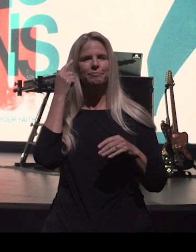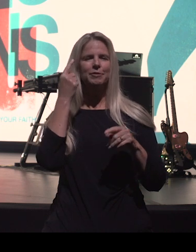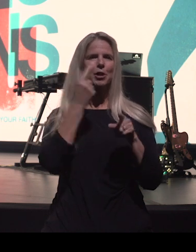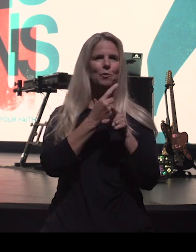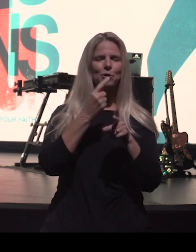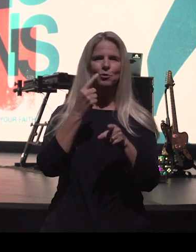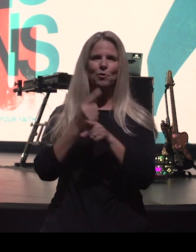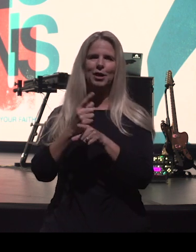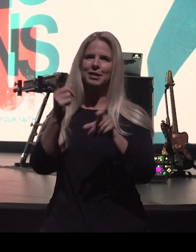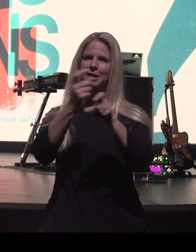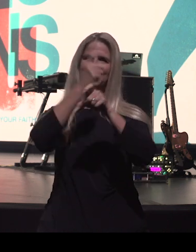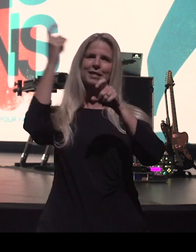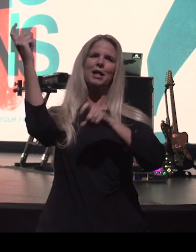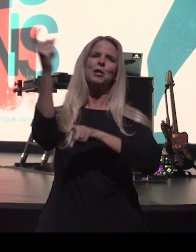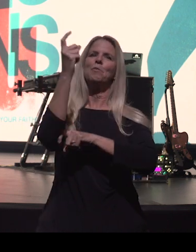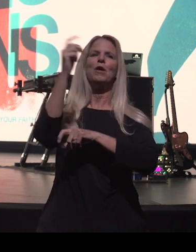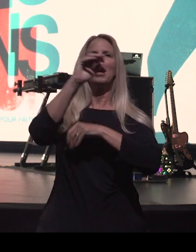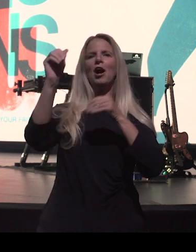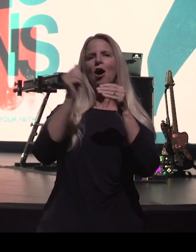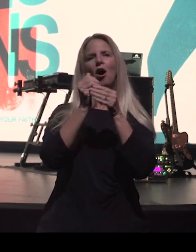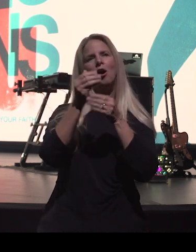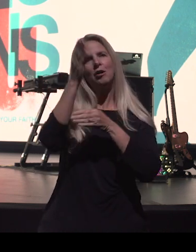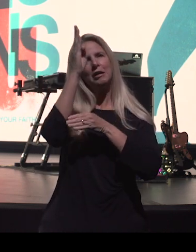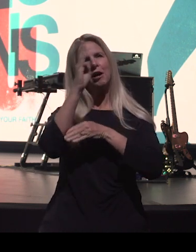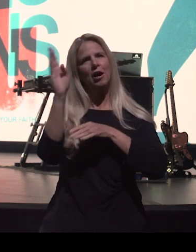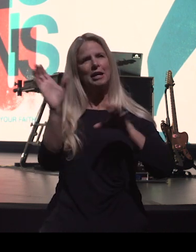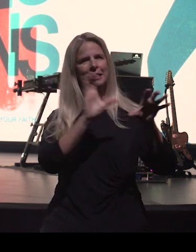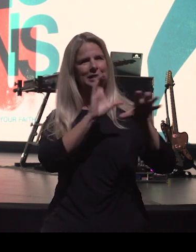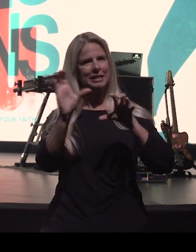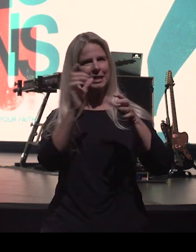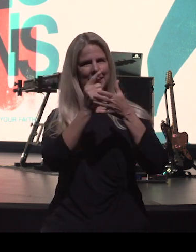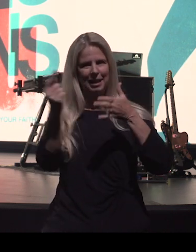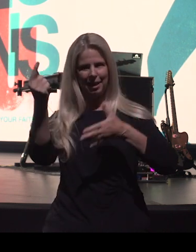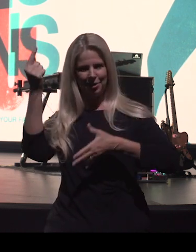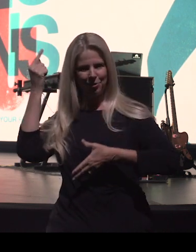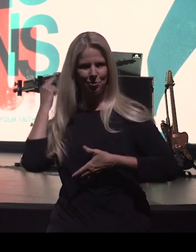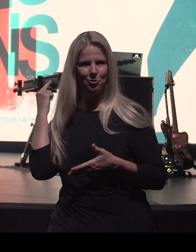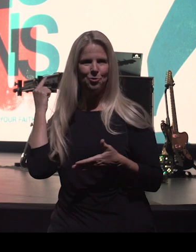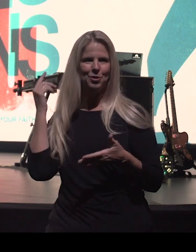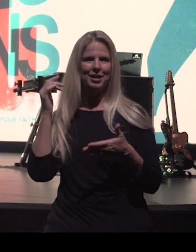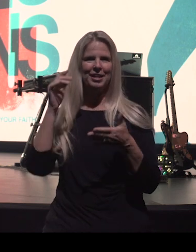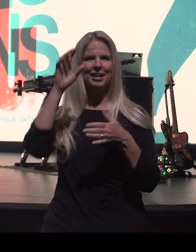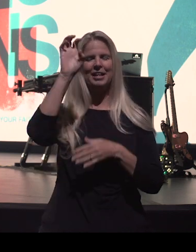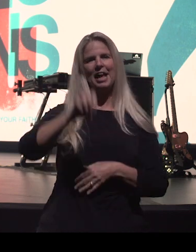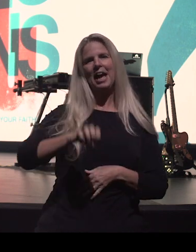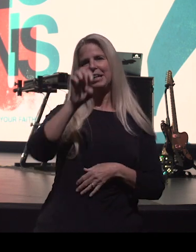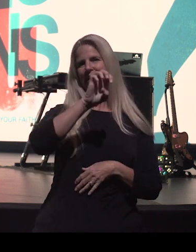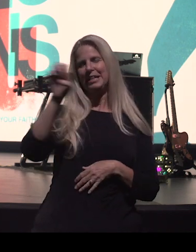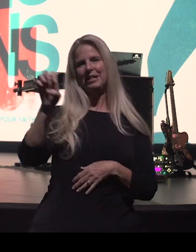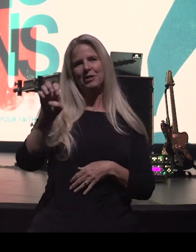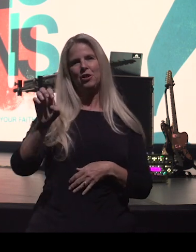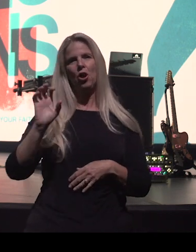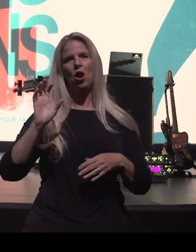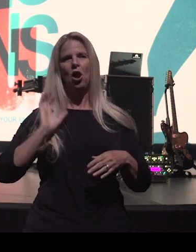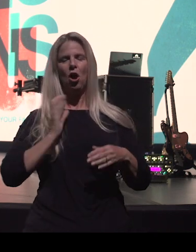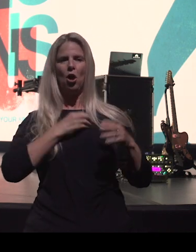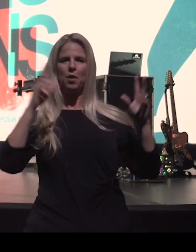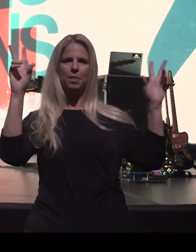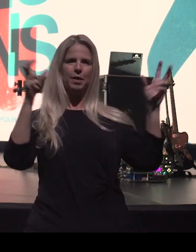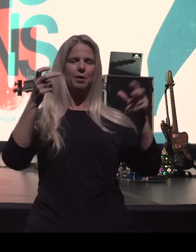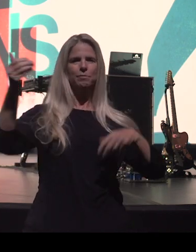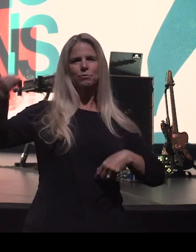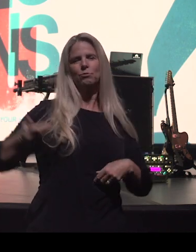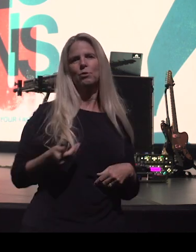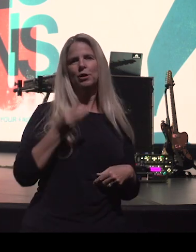all that God did this past weekend at Easter at CCV. You know, our theme was Welcome Home. And it